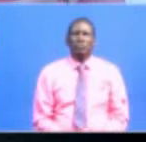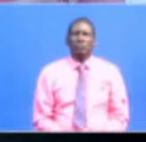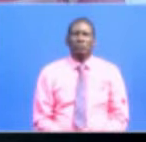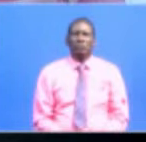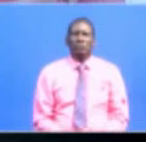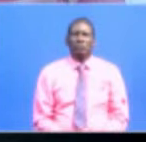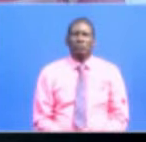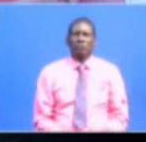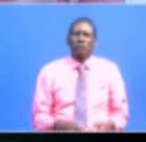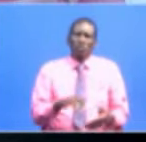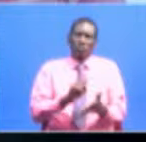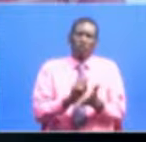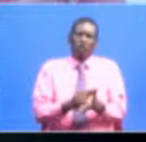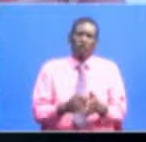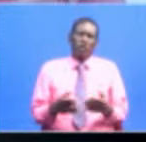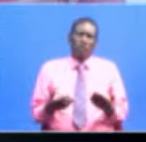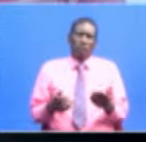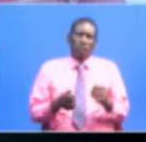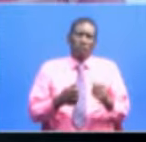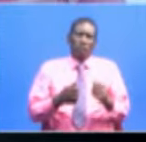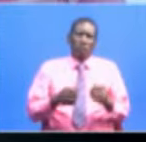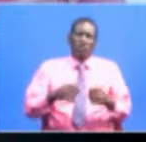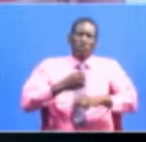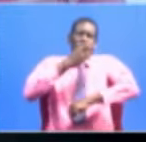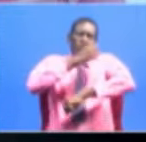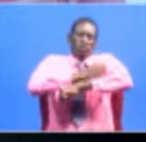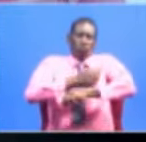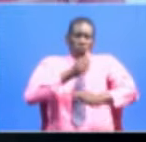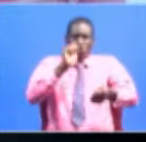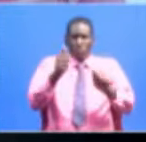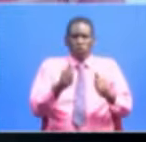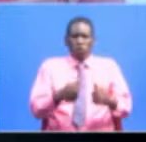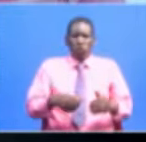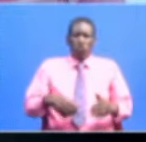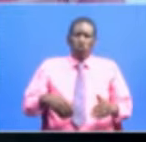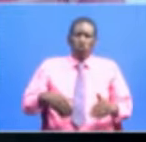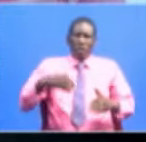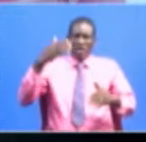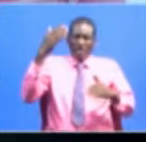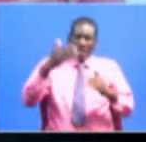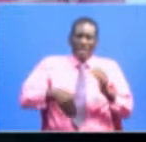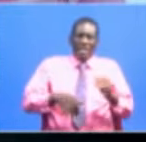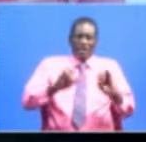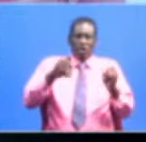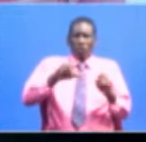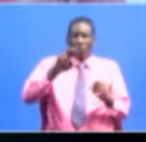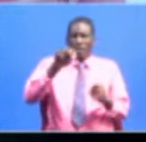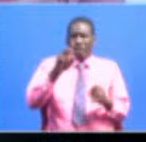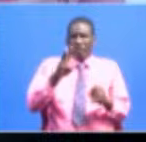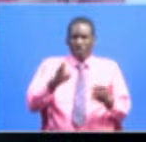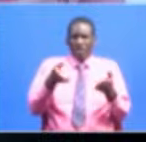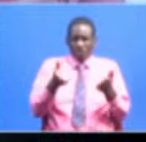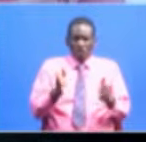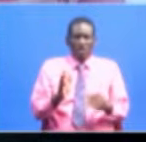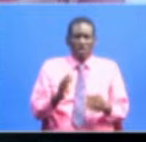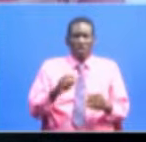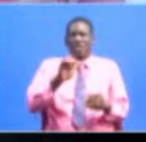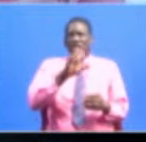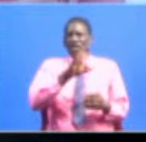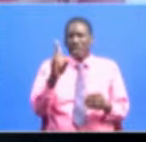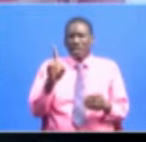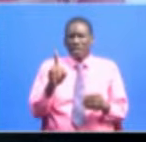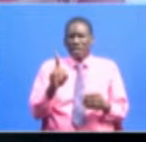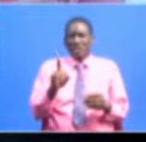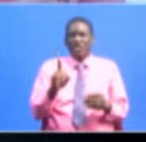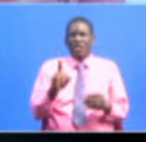And with that update on the secondary school games, we bring NTV Tonight on this eve to a